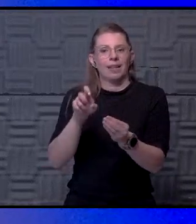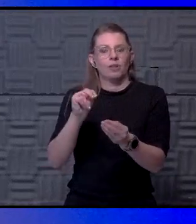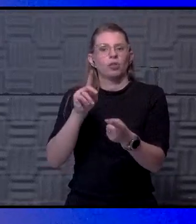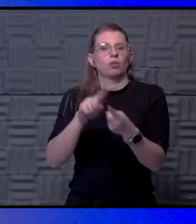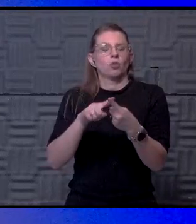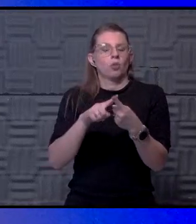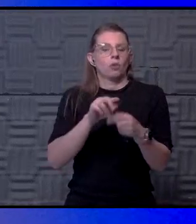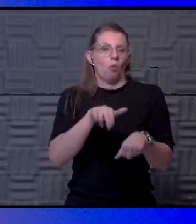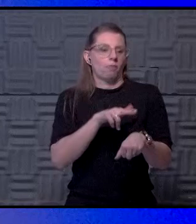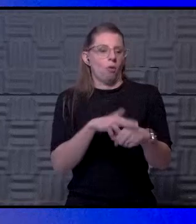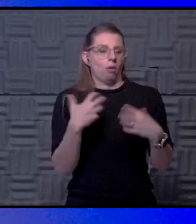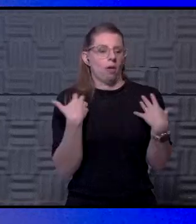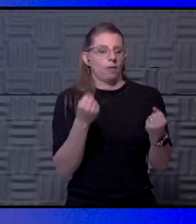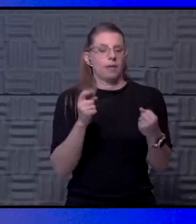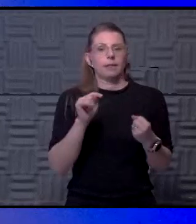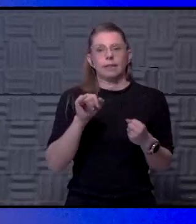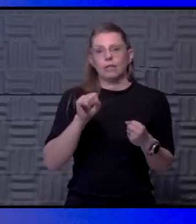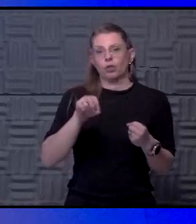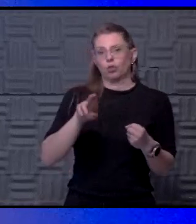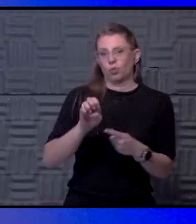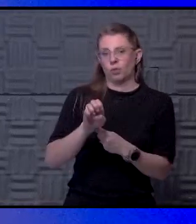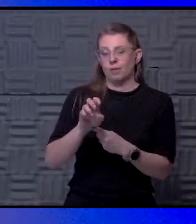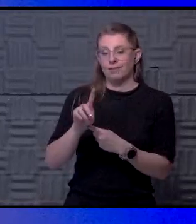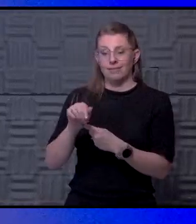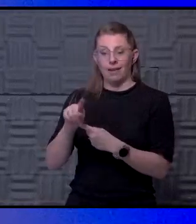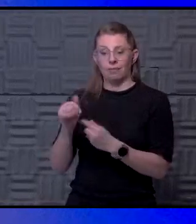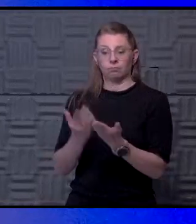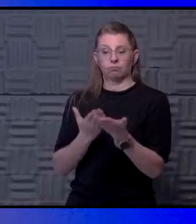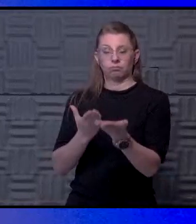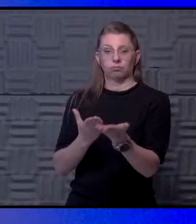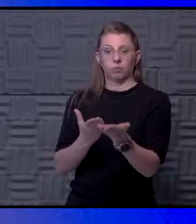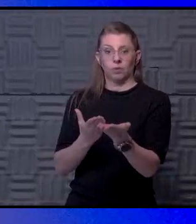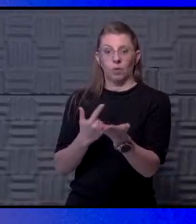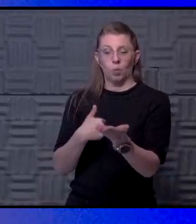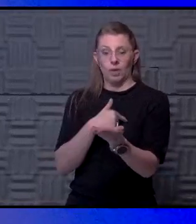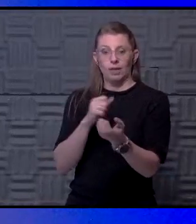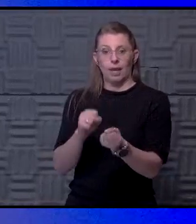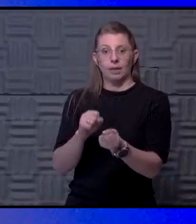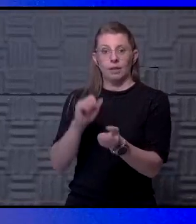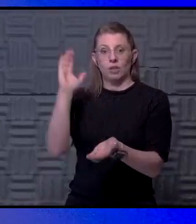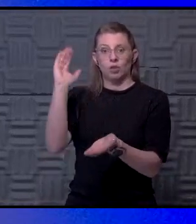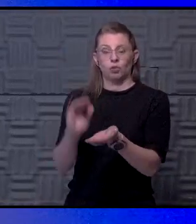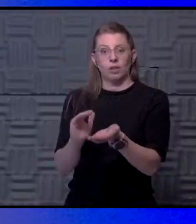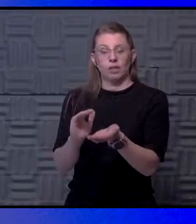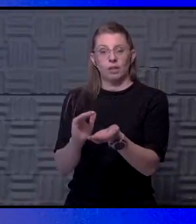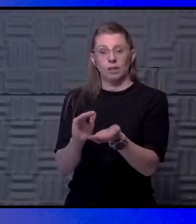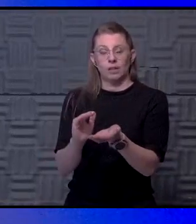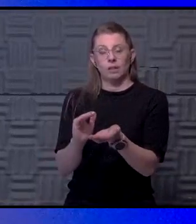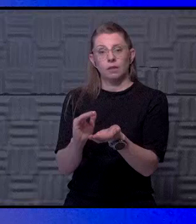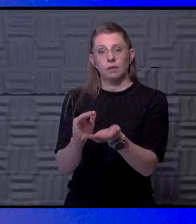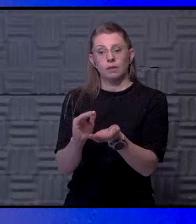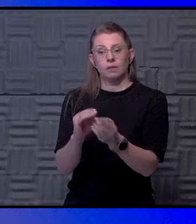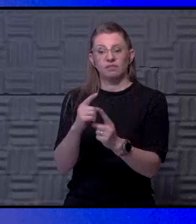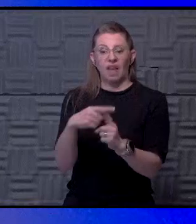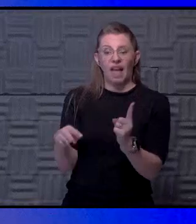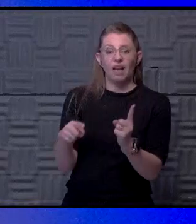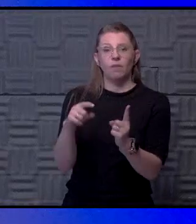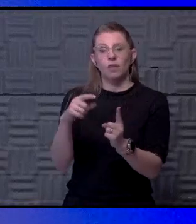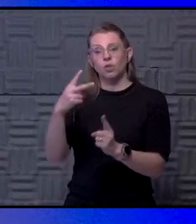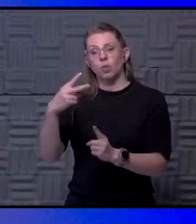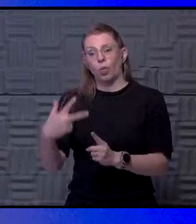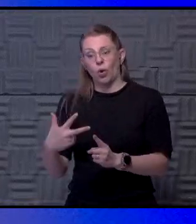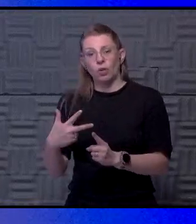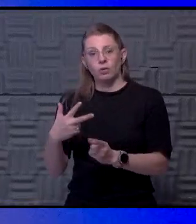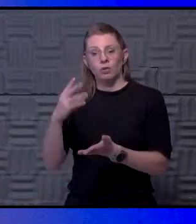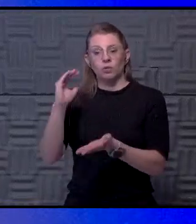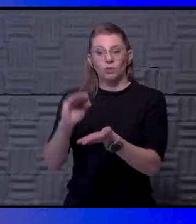tissue, there's data that suggests we can potentially significantly decrease that risk by as much as a half, or in some cases 2/3.